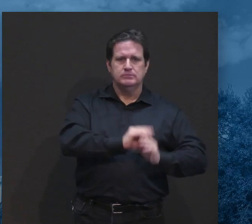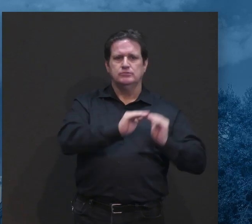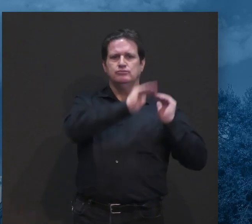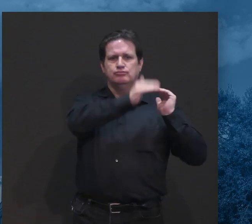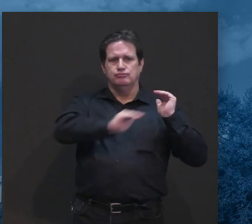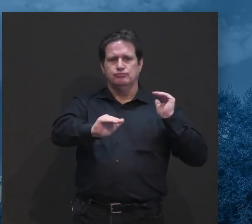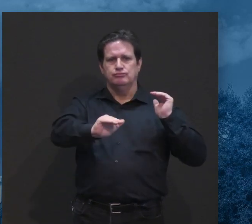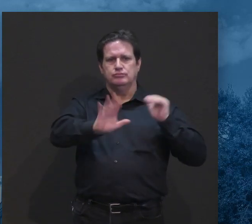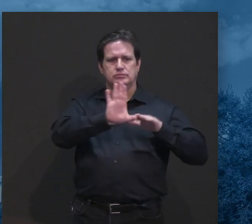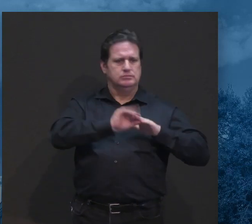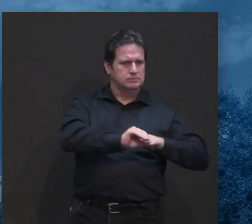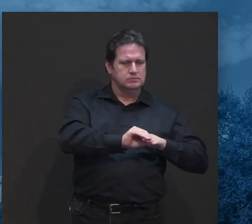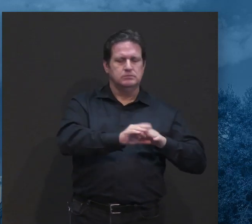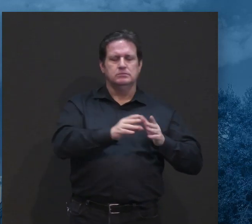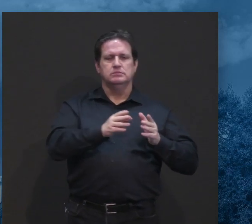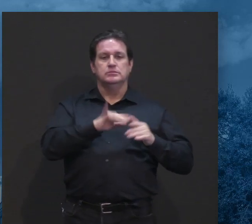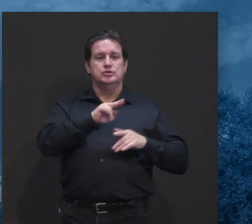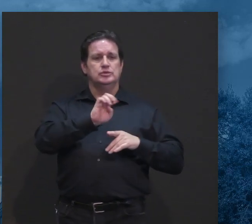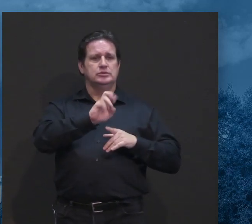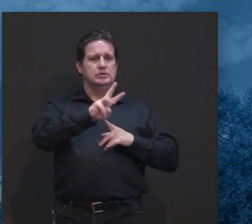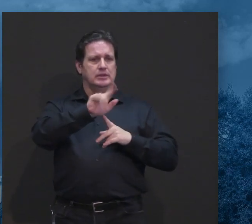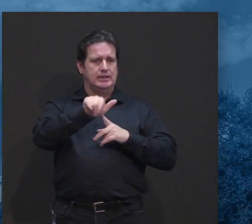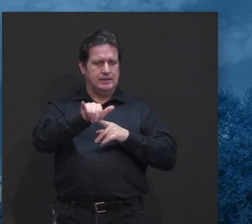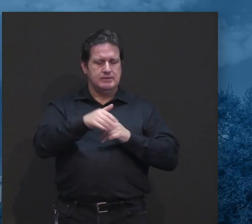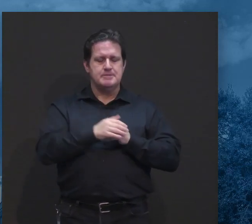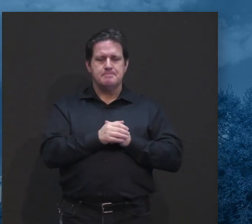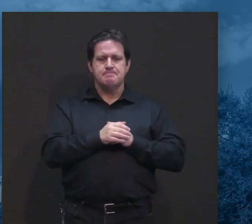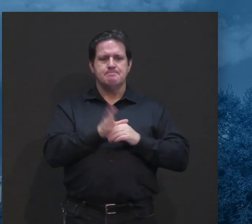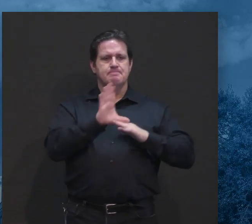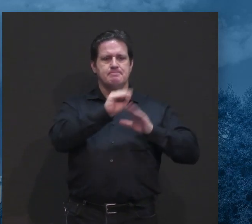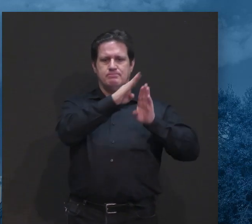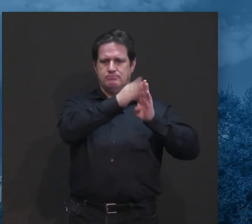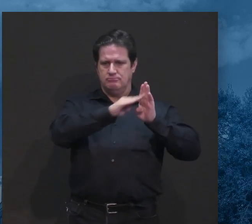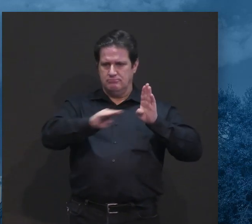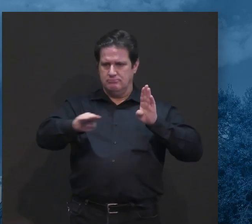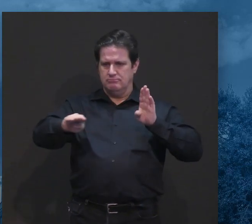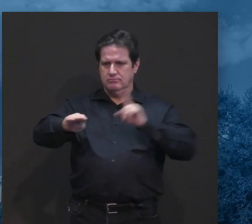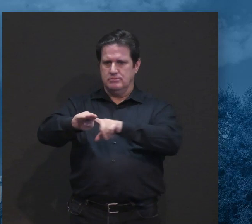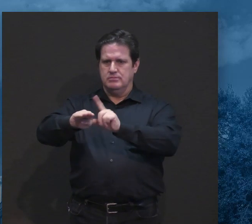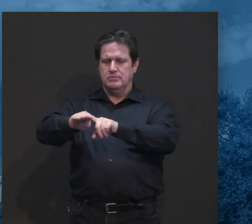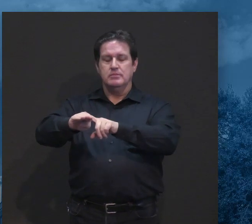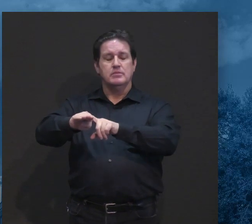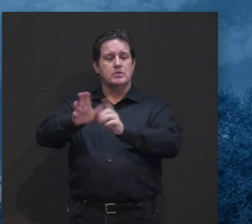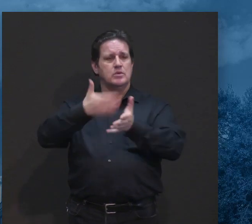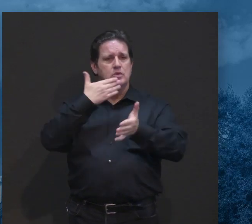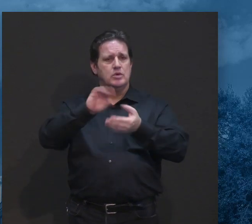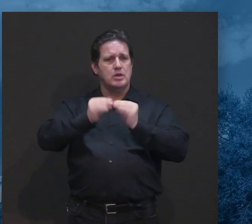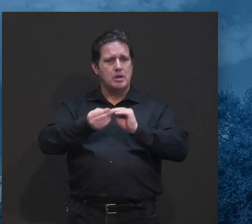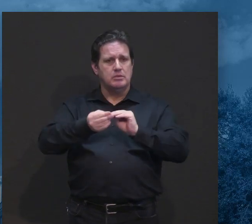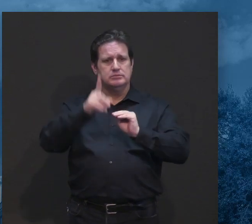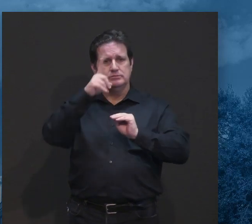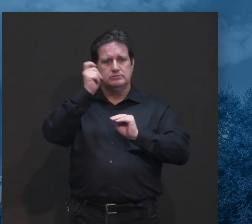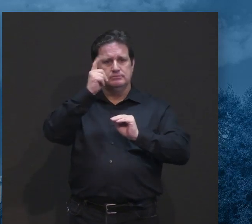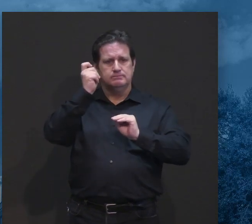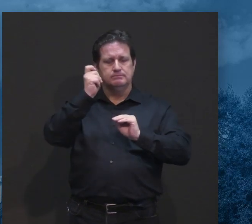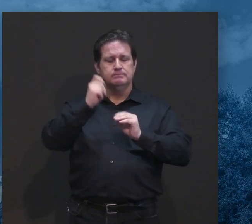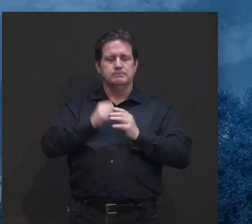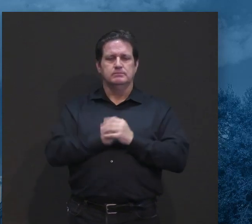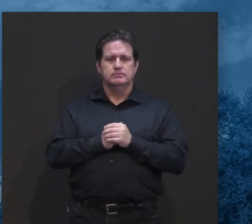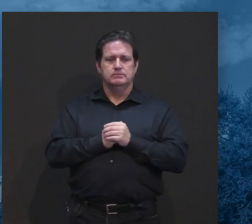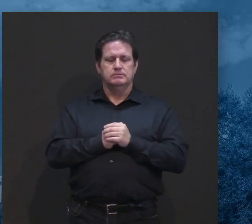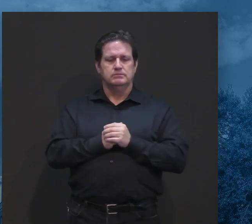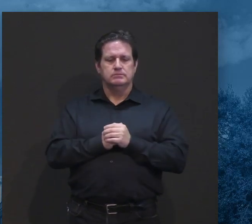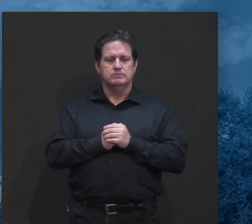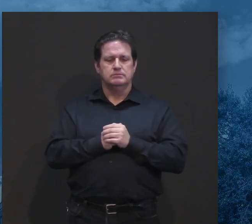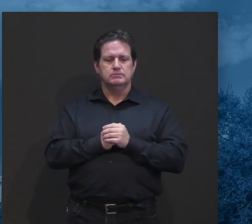curve in June and July and had really good numbers in the summer and through the summer months,